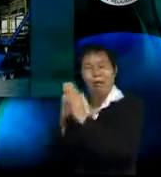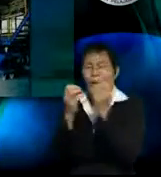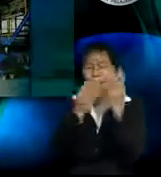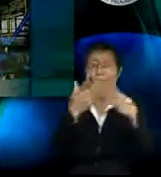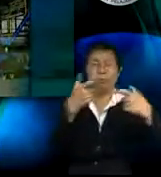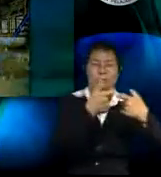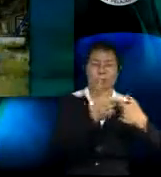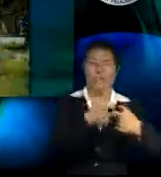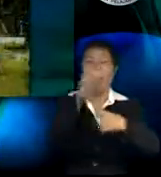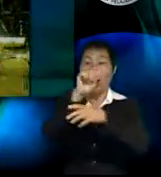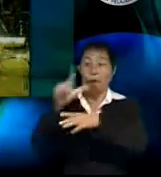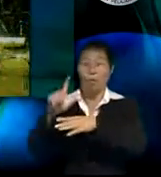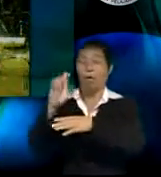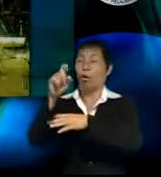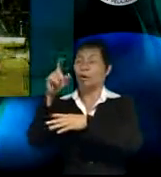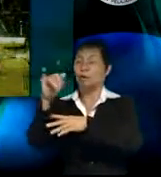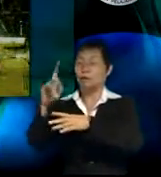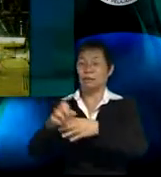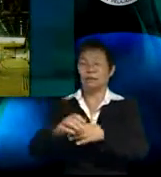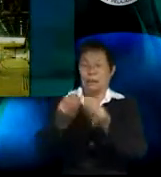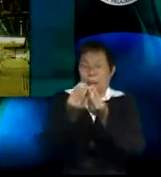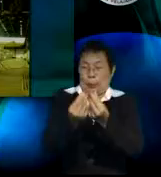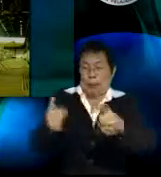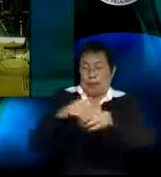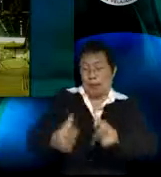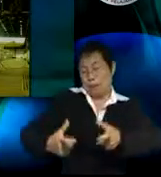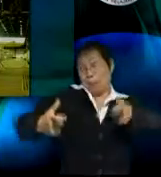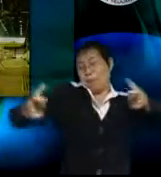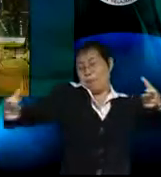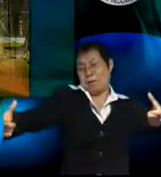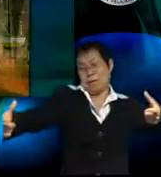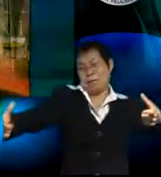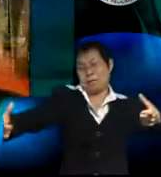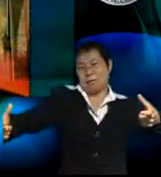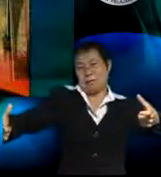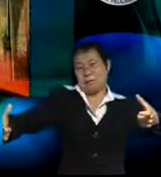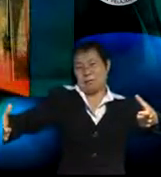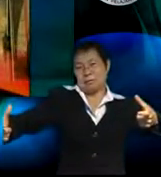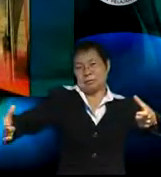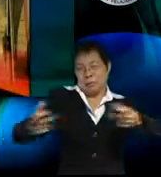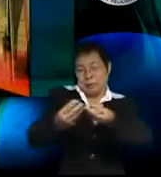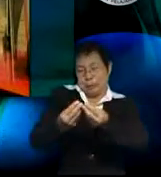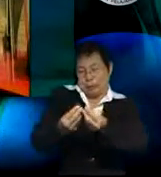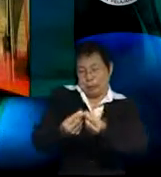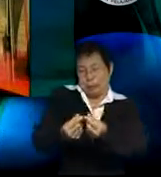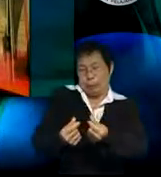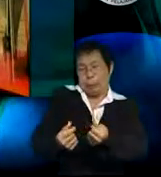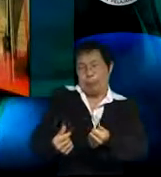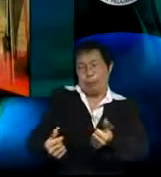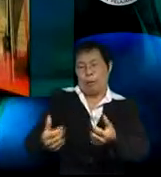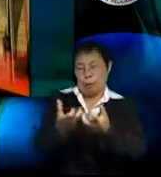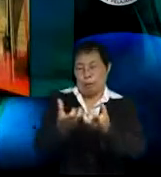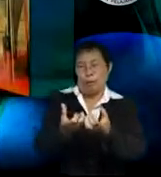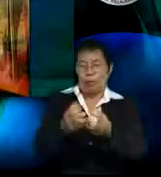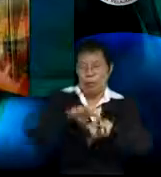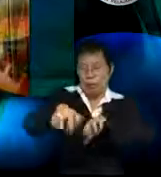The aluminum oxide is melted in a large container. When the aluminum oxide melts, the heat breaks